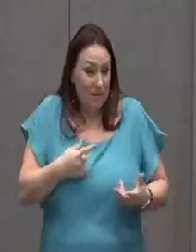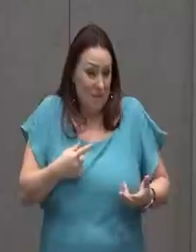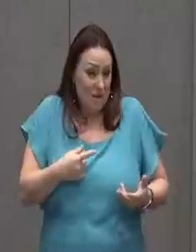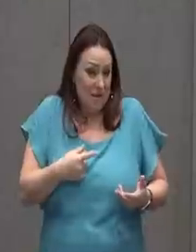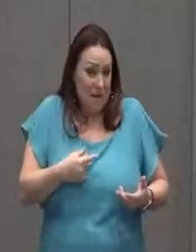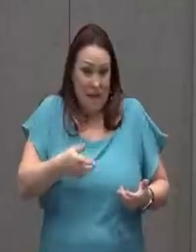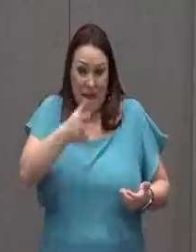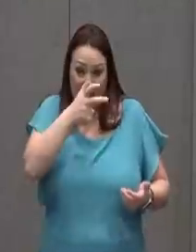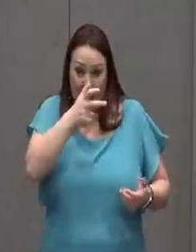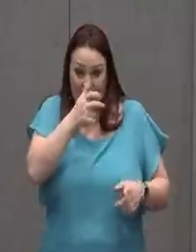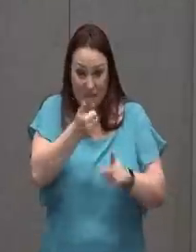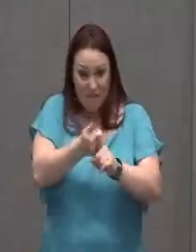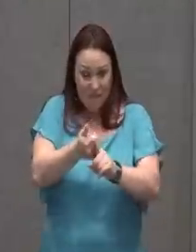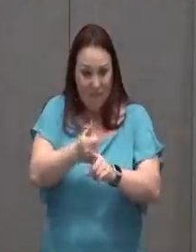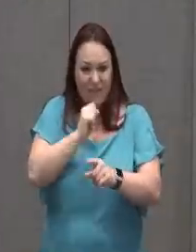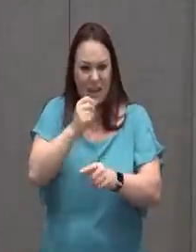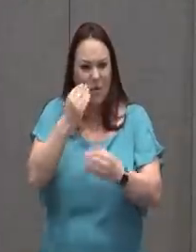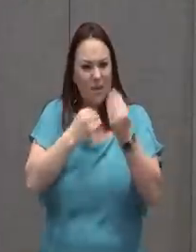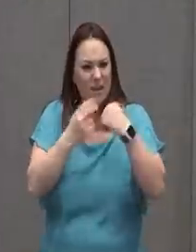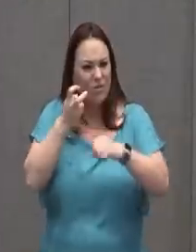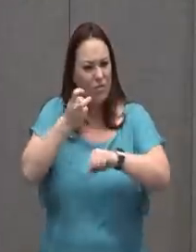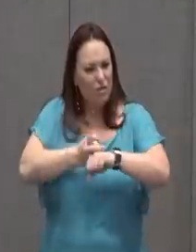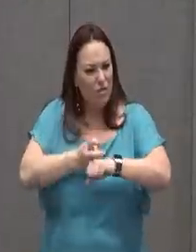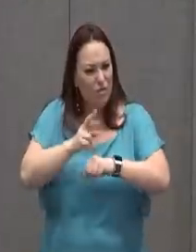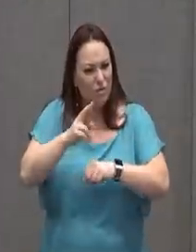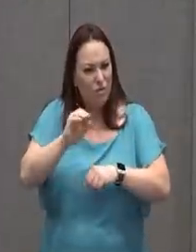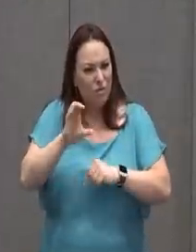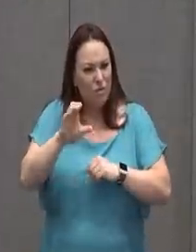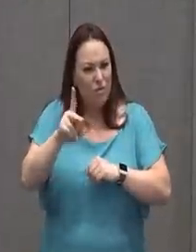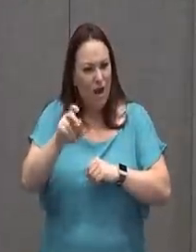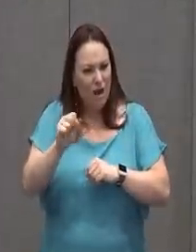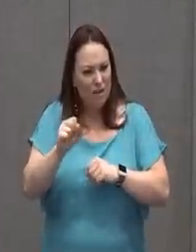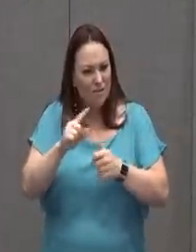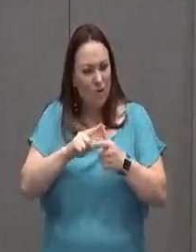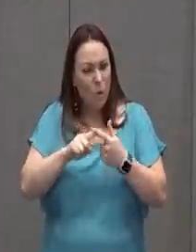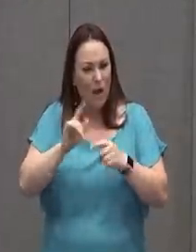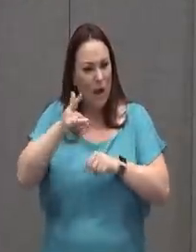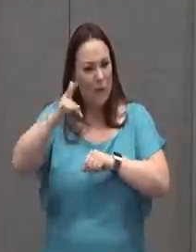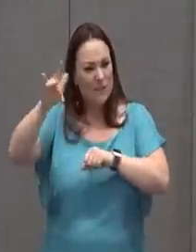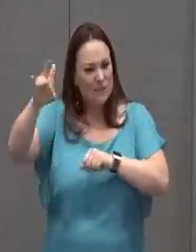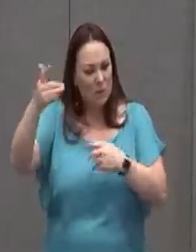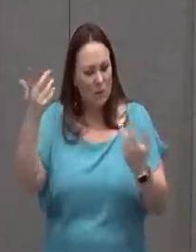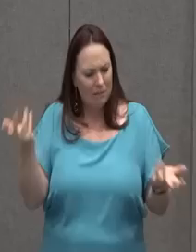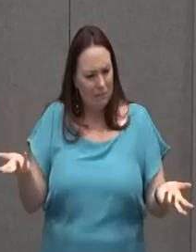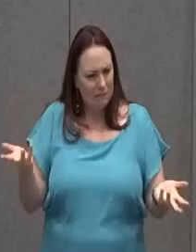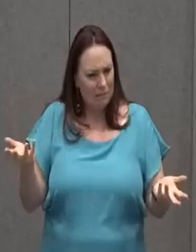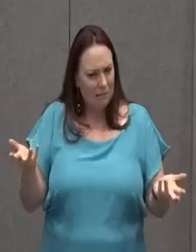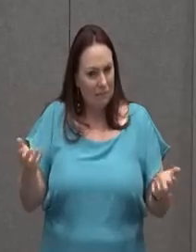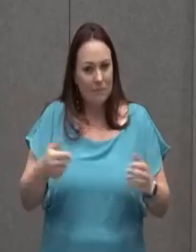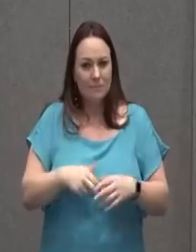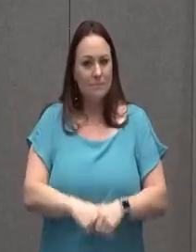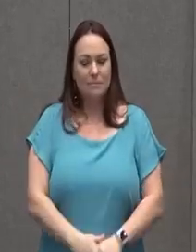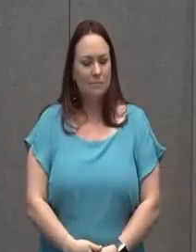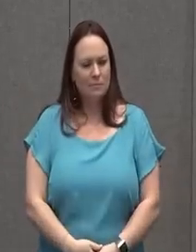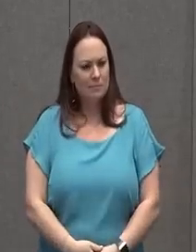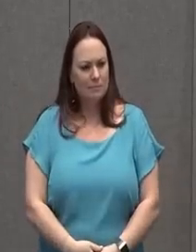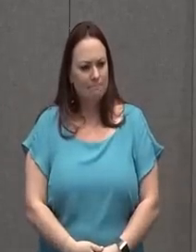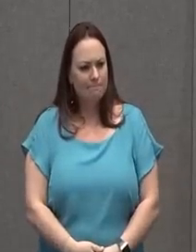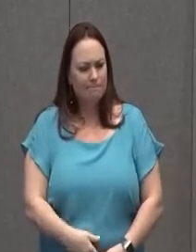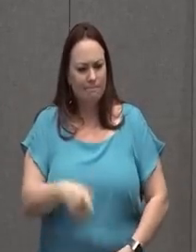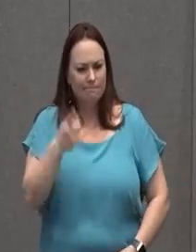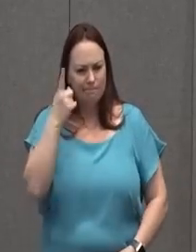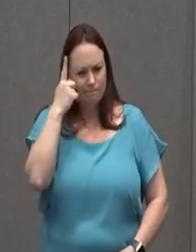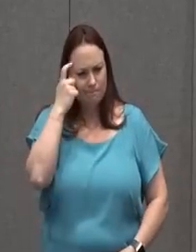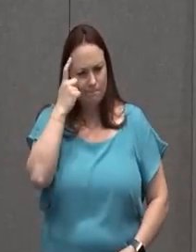seen ants that eat rocks. Yeah, they don't eat rocks or crystals. Ooh, sorry for the squeaky. So then,